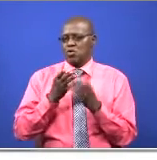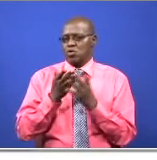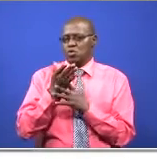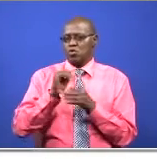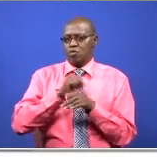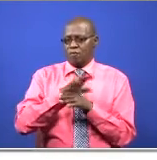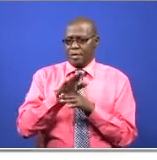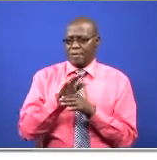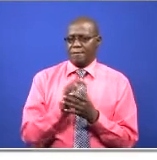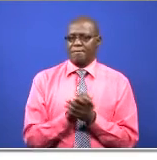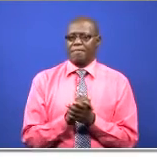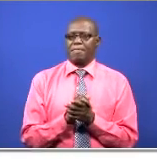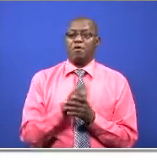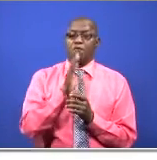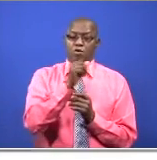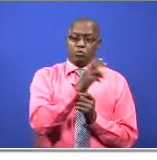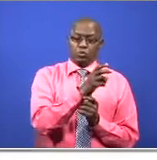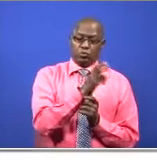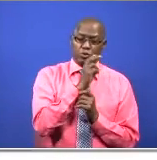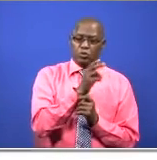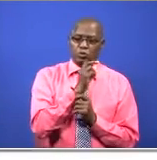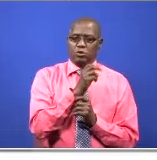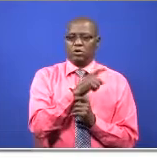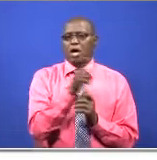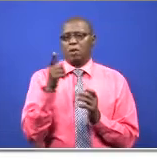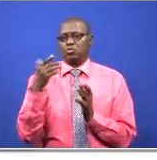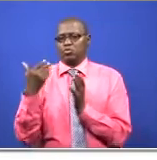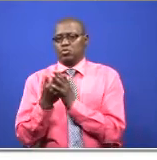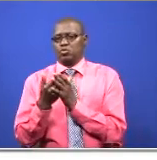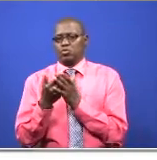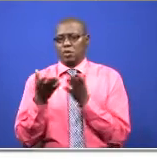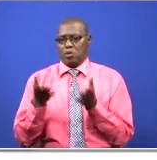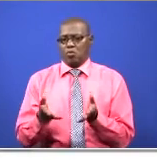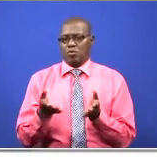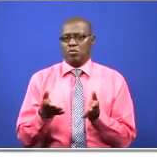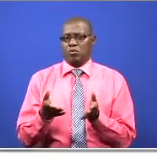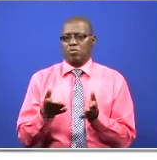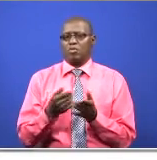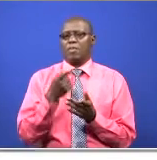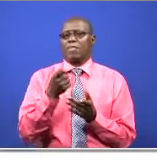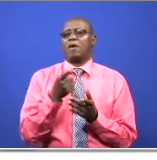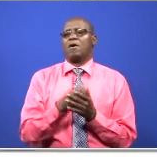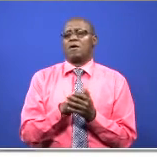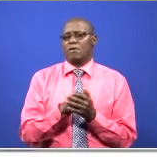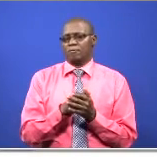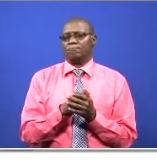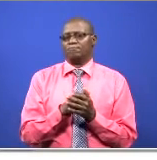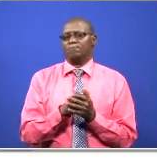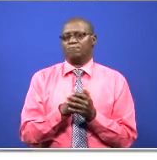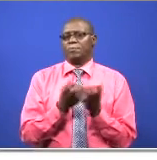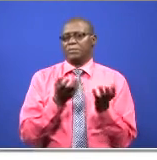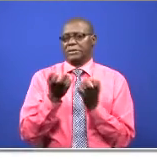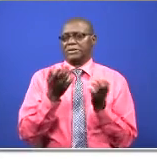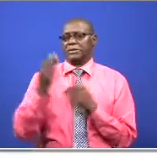Actually, from 2020 up to where we are right now, we've been in a very bumpy business environment, very